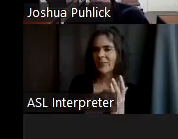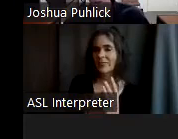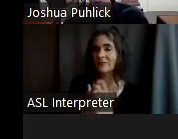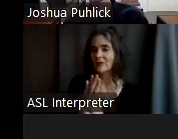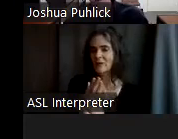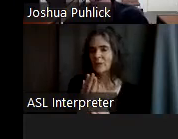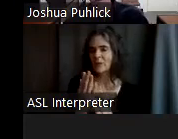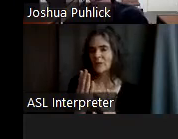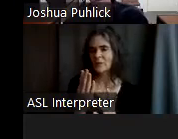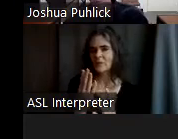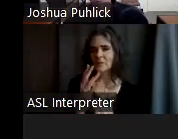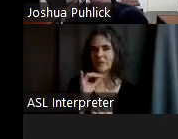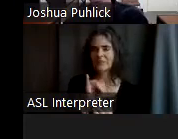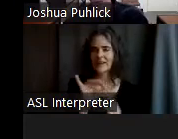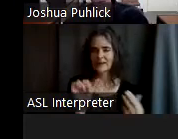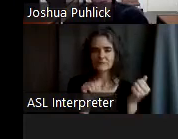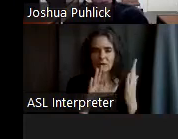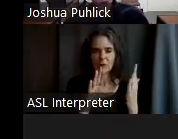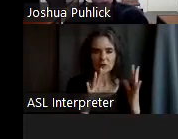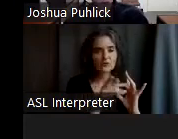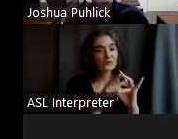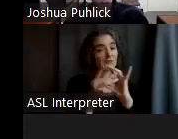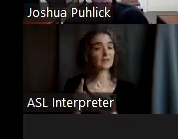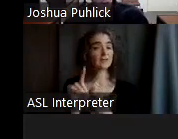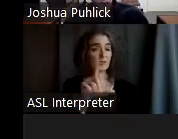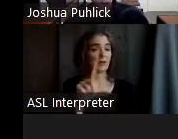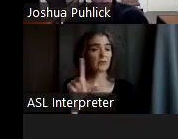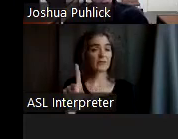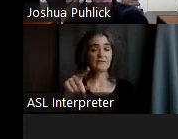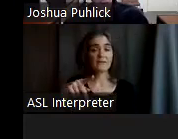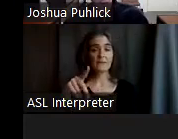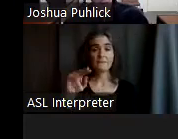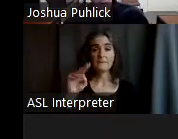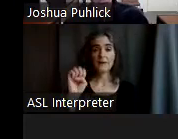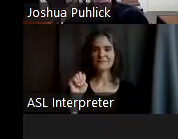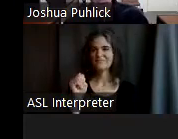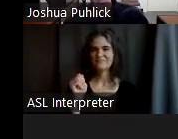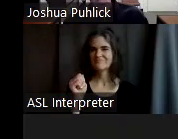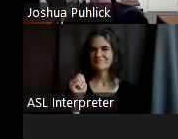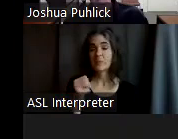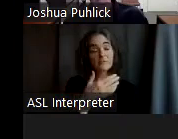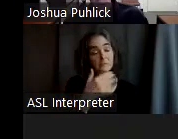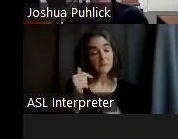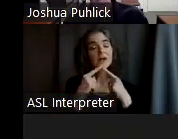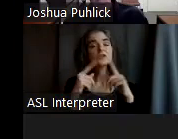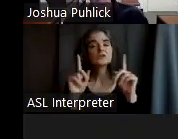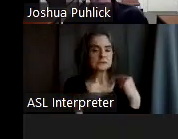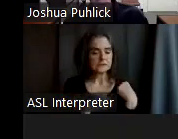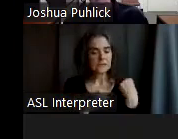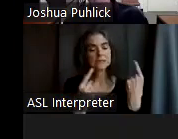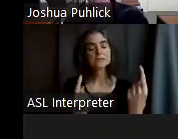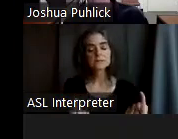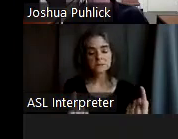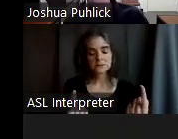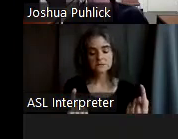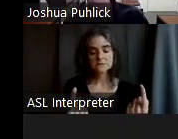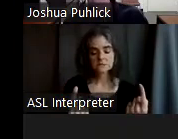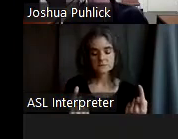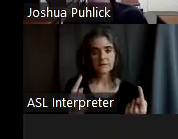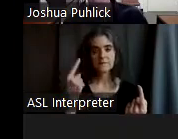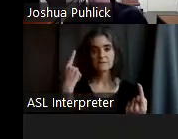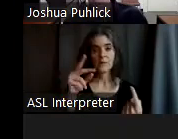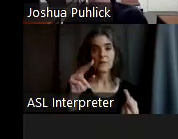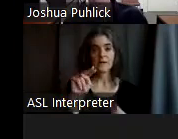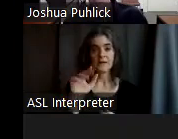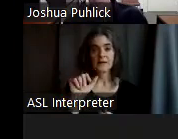pine. We've had, I think, better success with a lot of our native